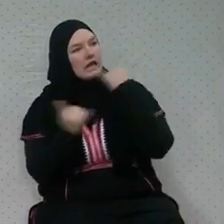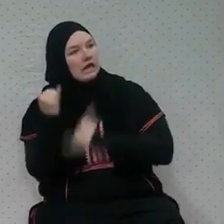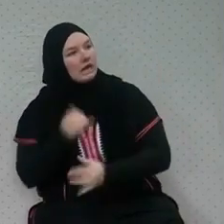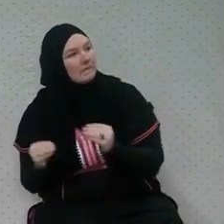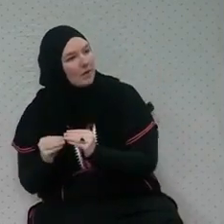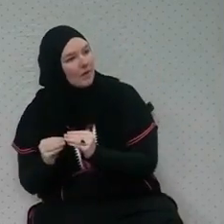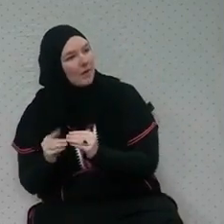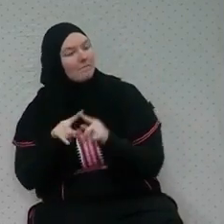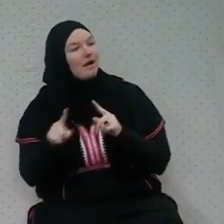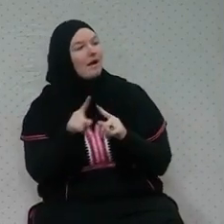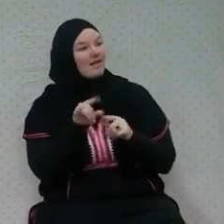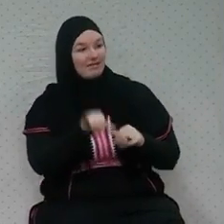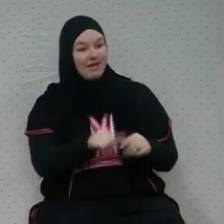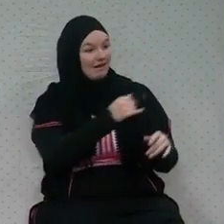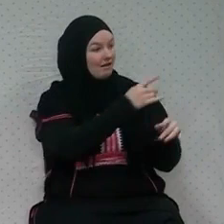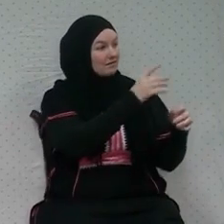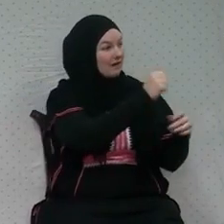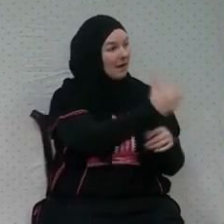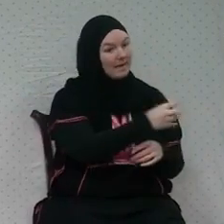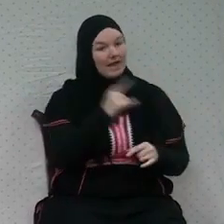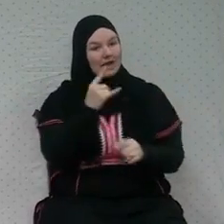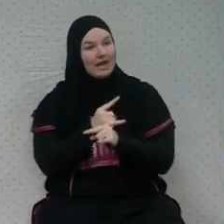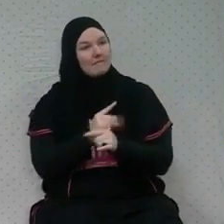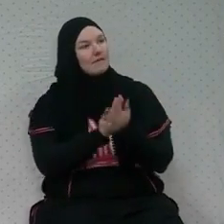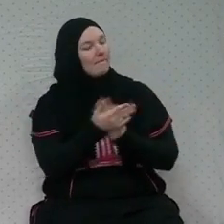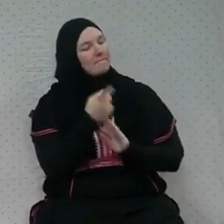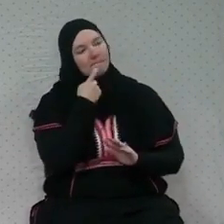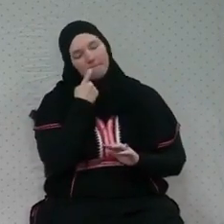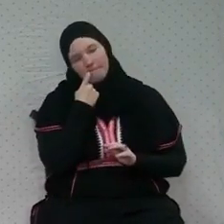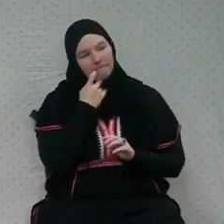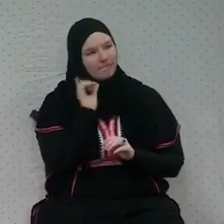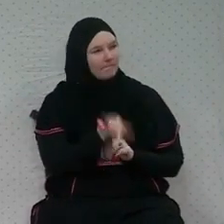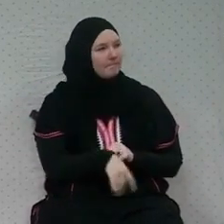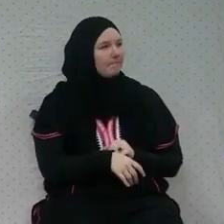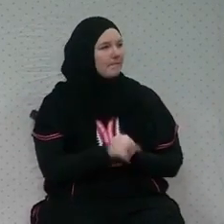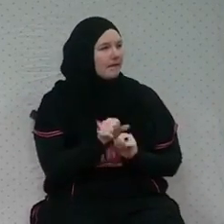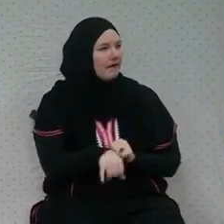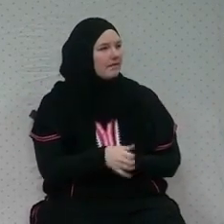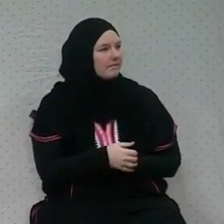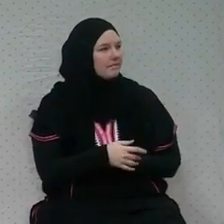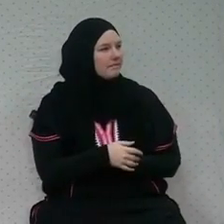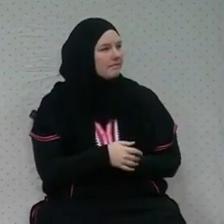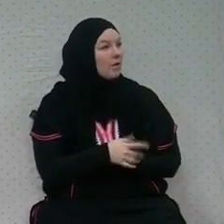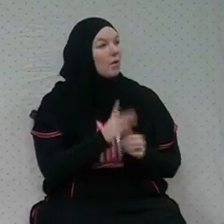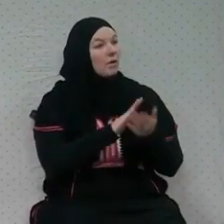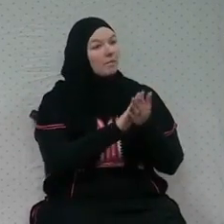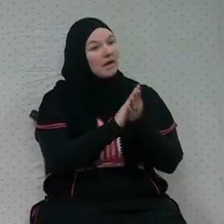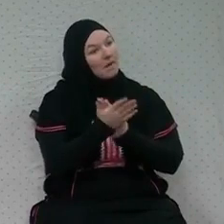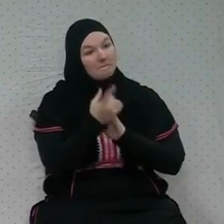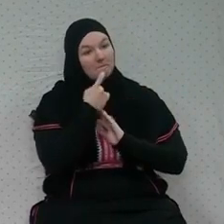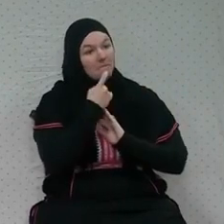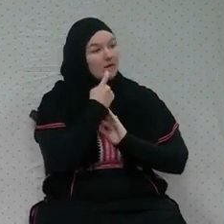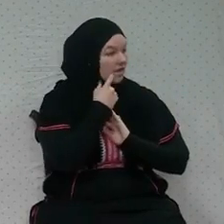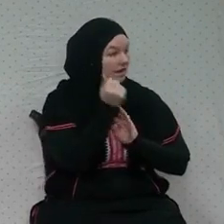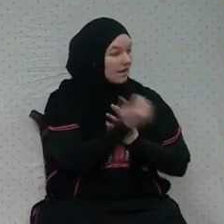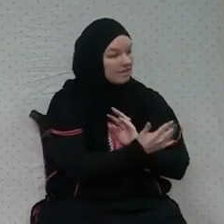addictive that you can really pick yourself out of it. Once you get in,